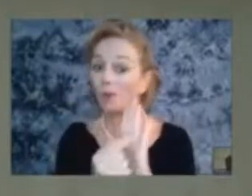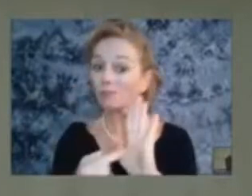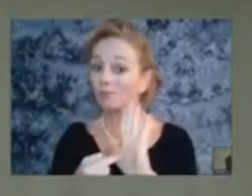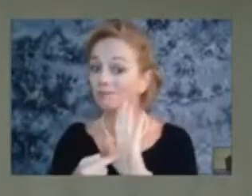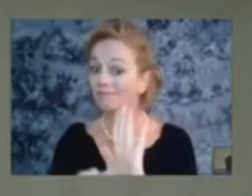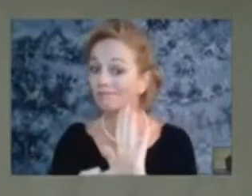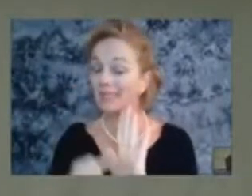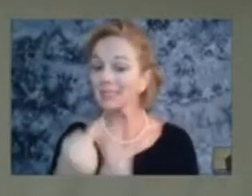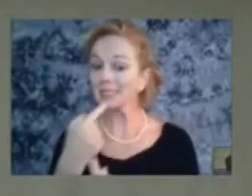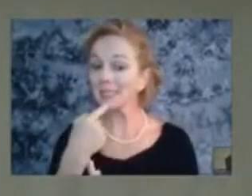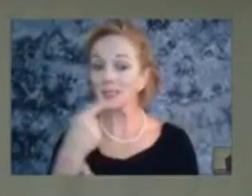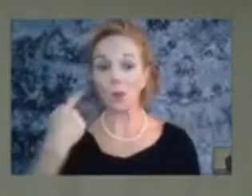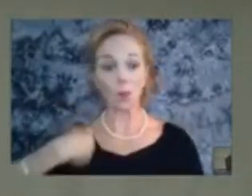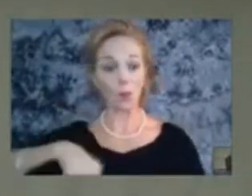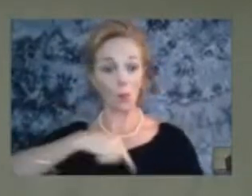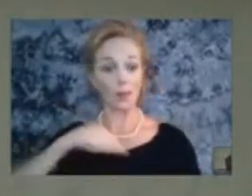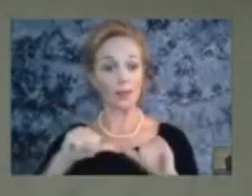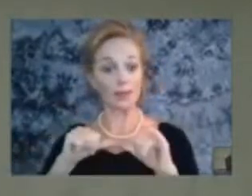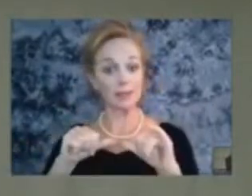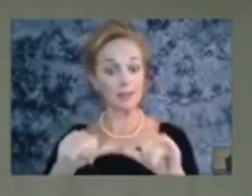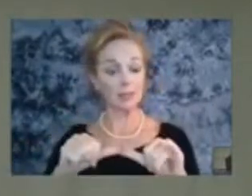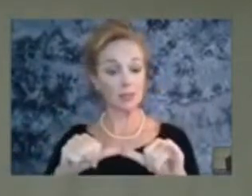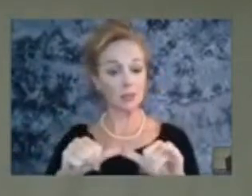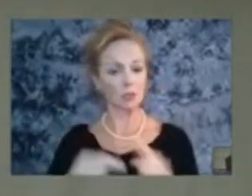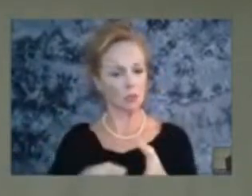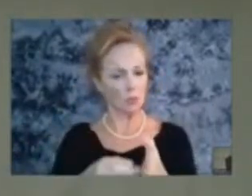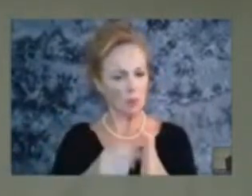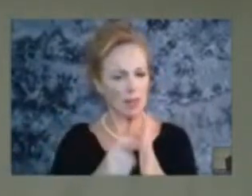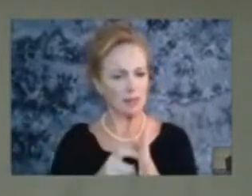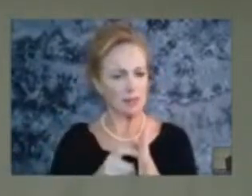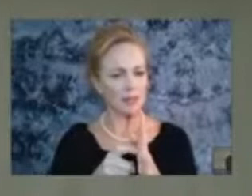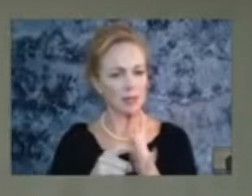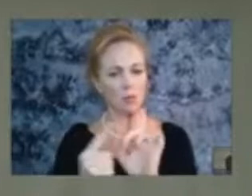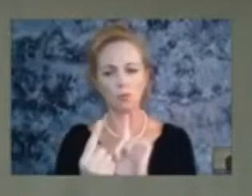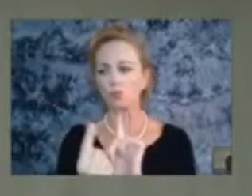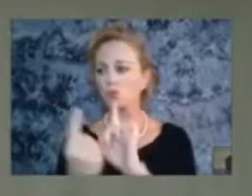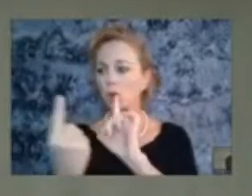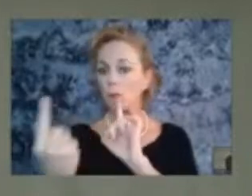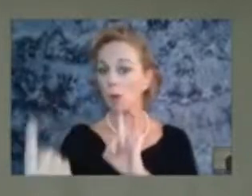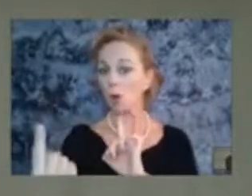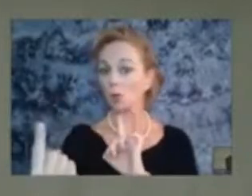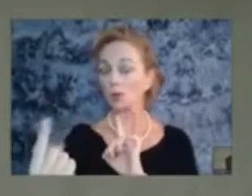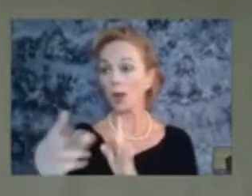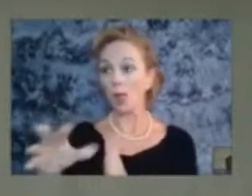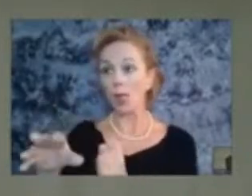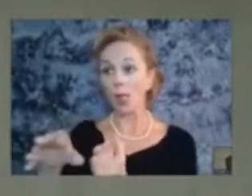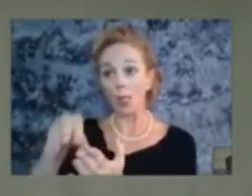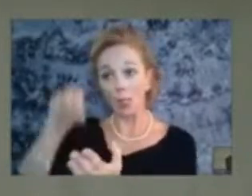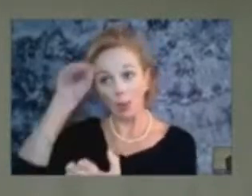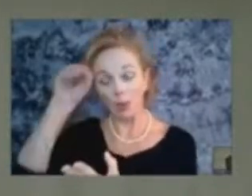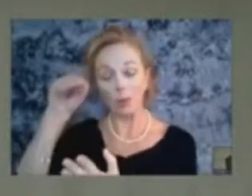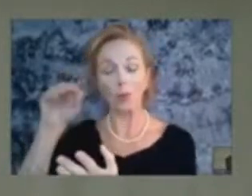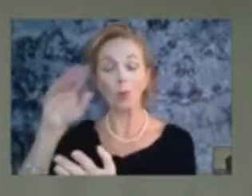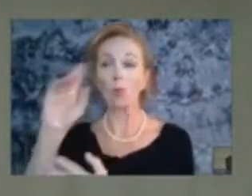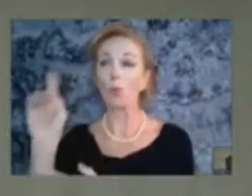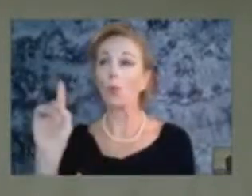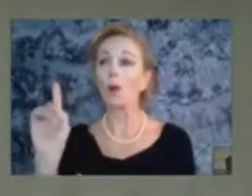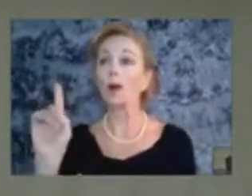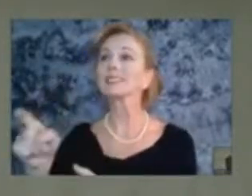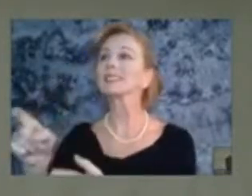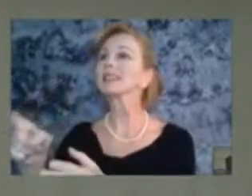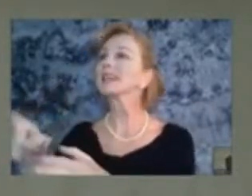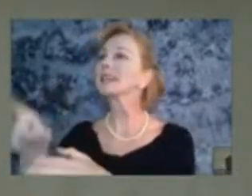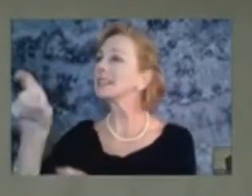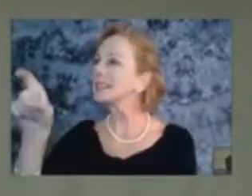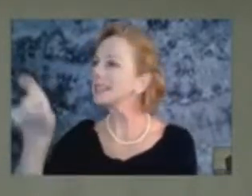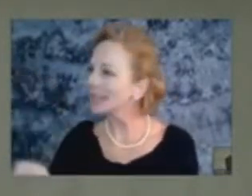continue mandated remote learning where it is needed to ensure the health and safety of students. That's the